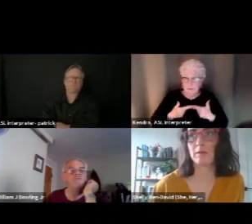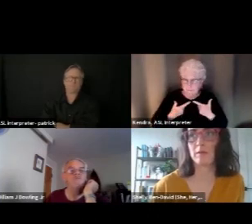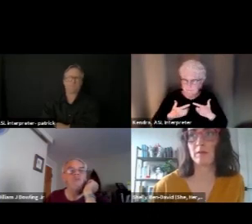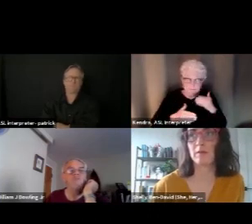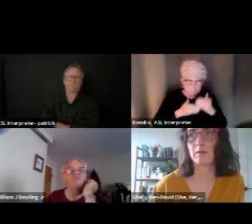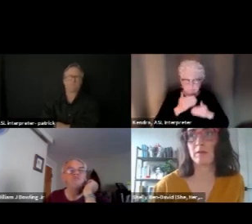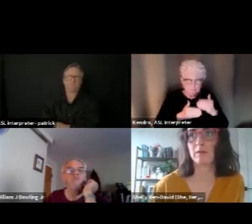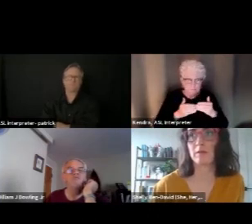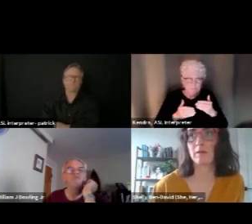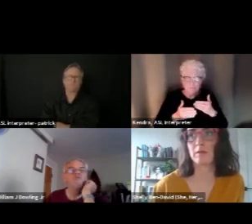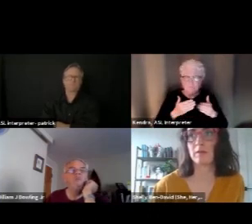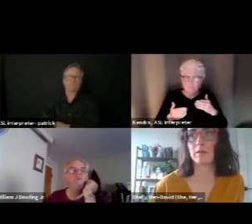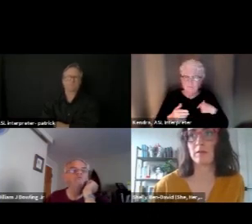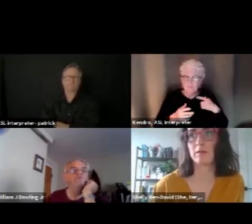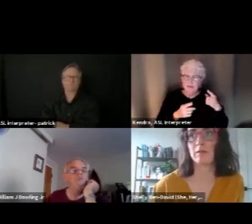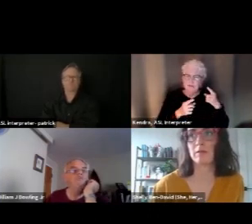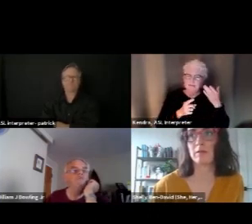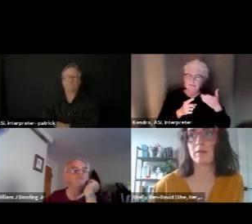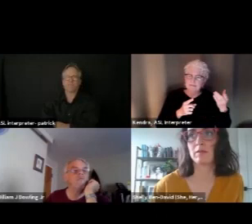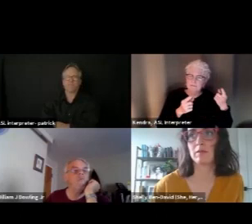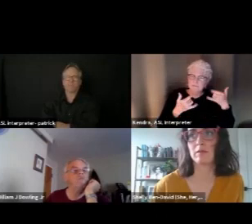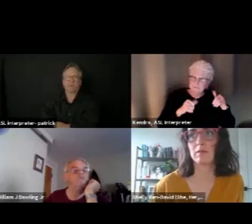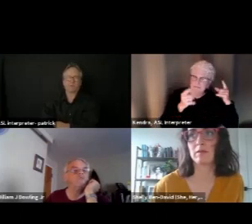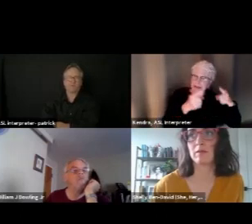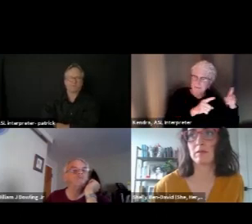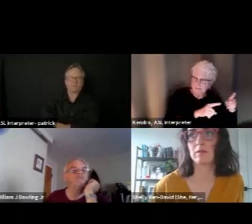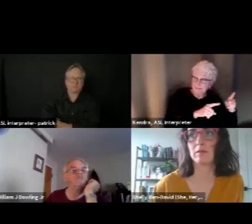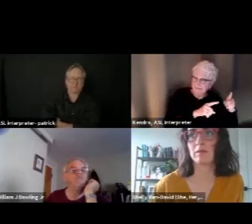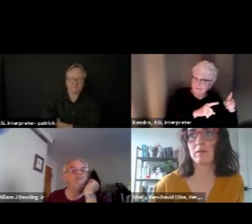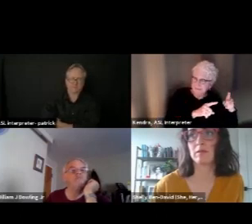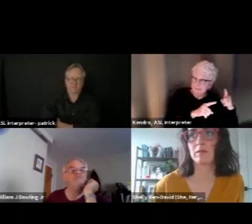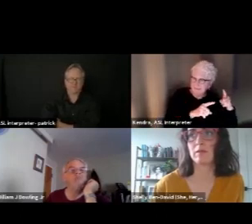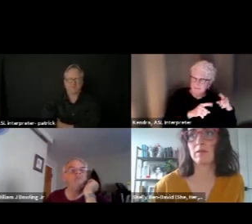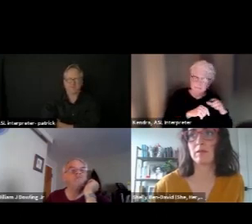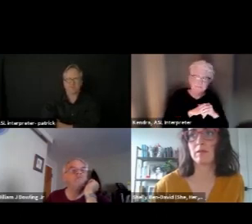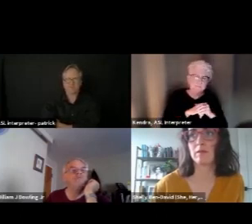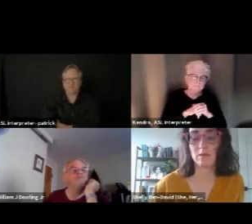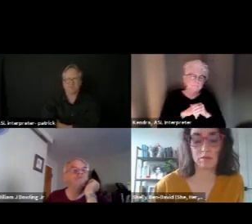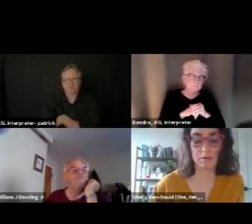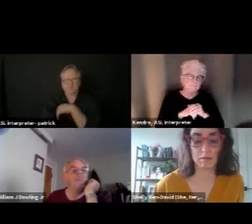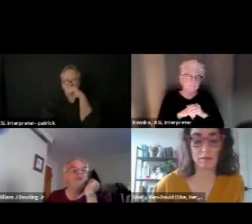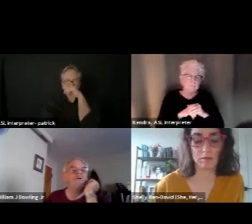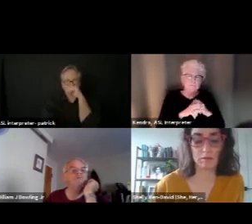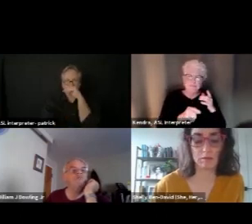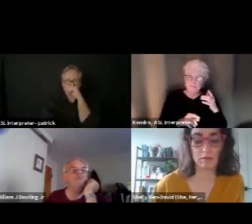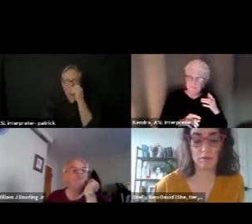experiences that we still might be feeling. Another way of breaking down all the